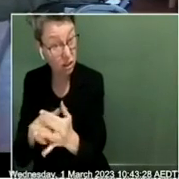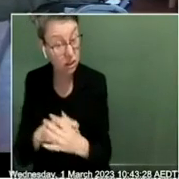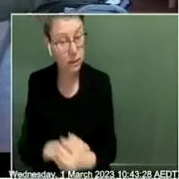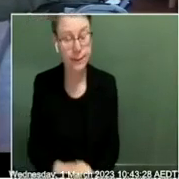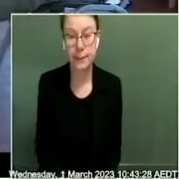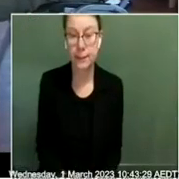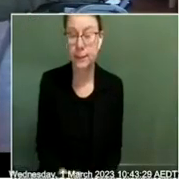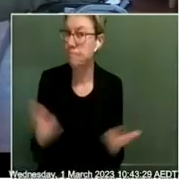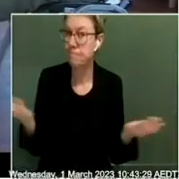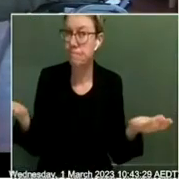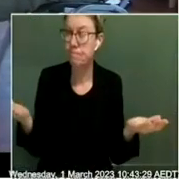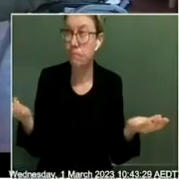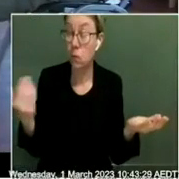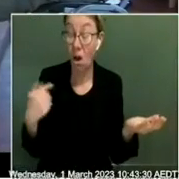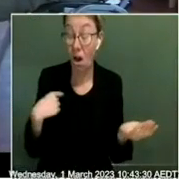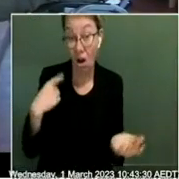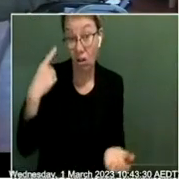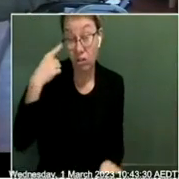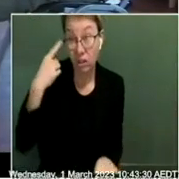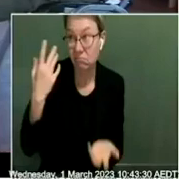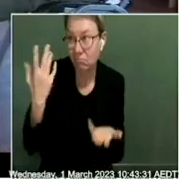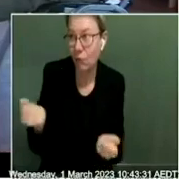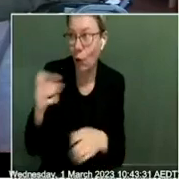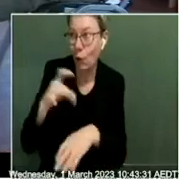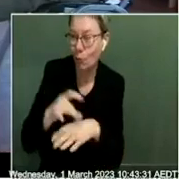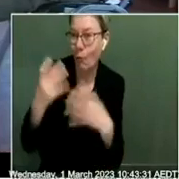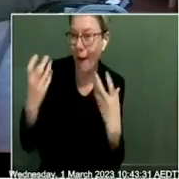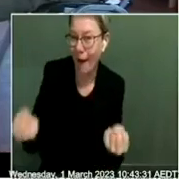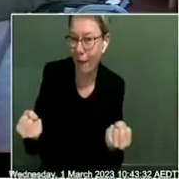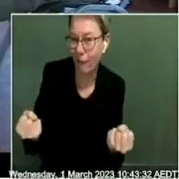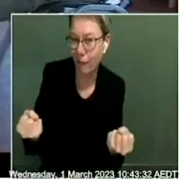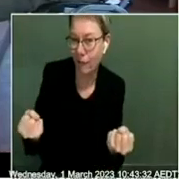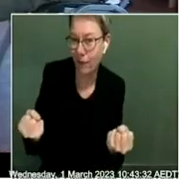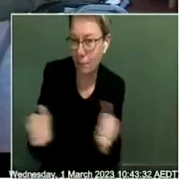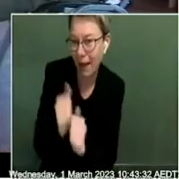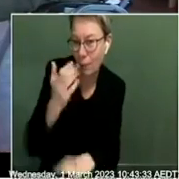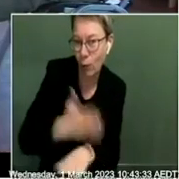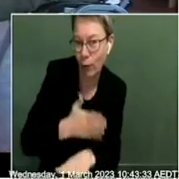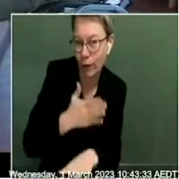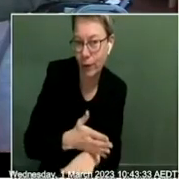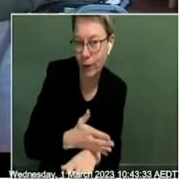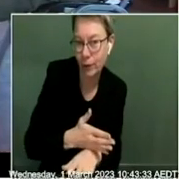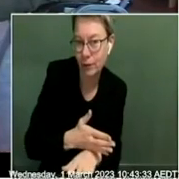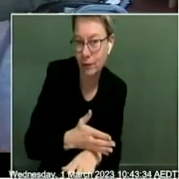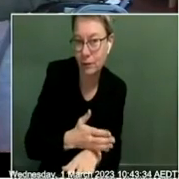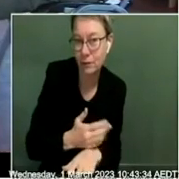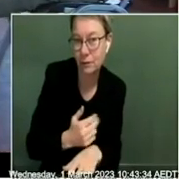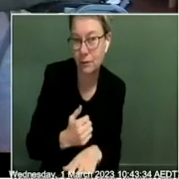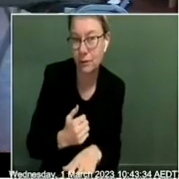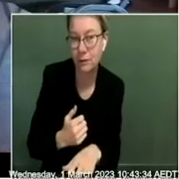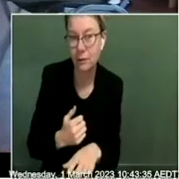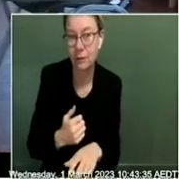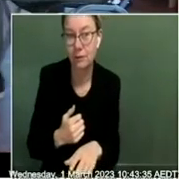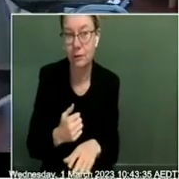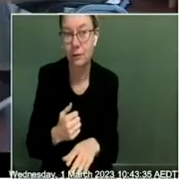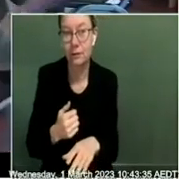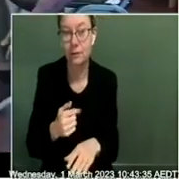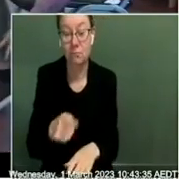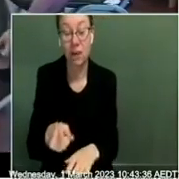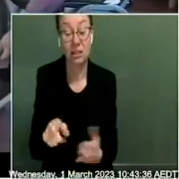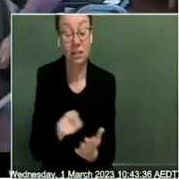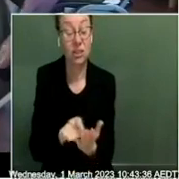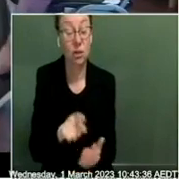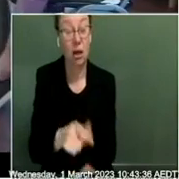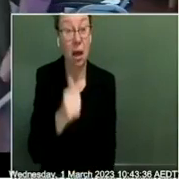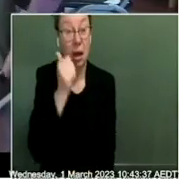have those. They're keeping paperwork. They might. Yeah, you're a black this, you're this, and you're this, because it's written there.